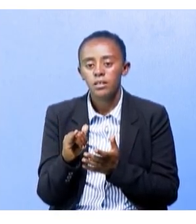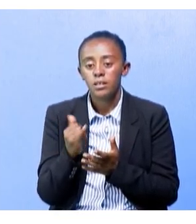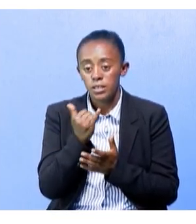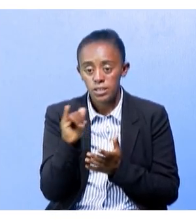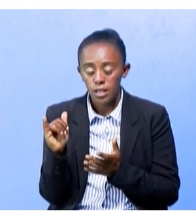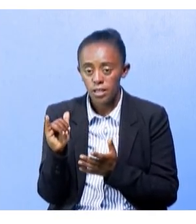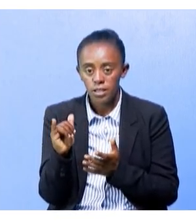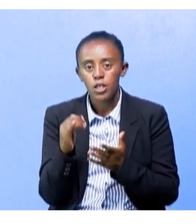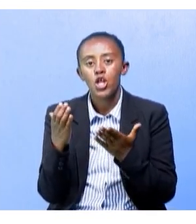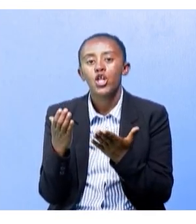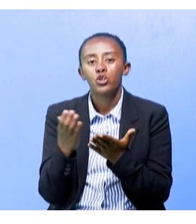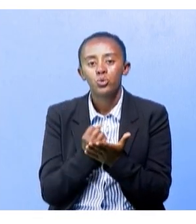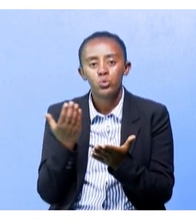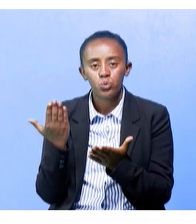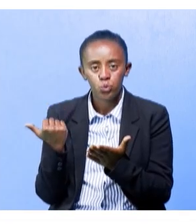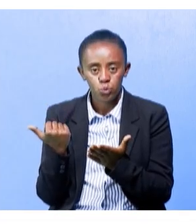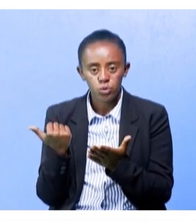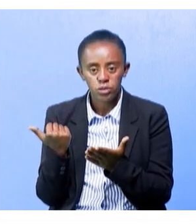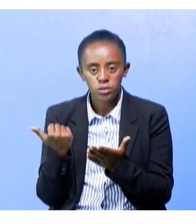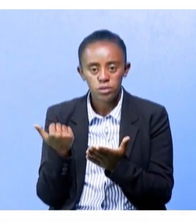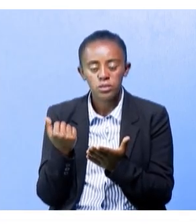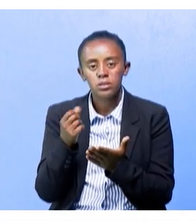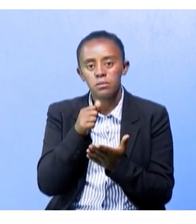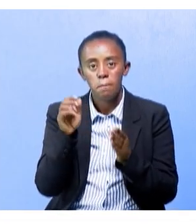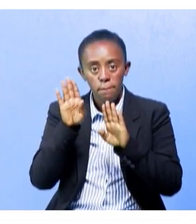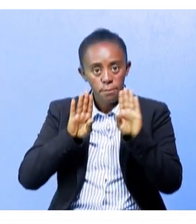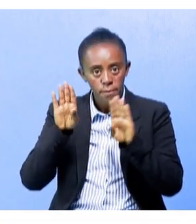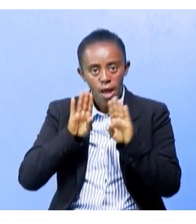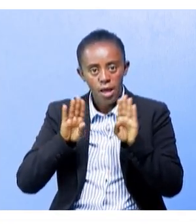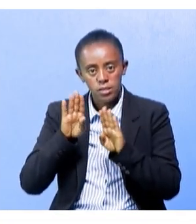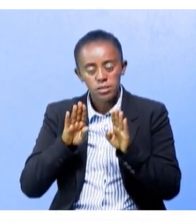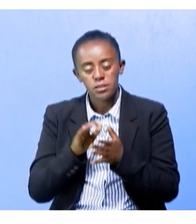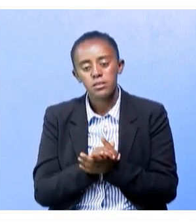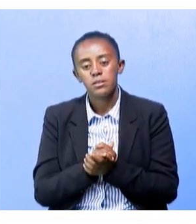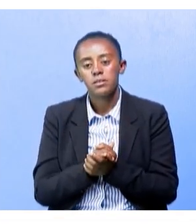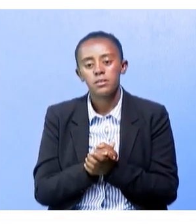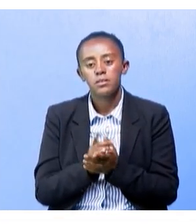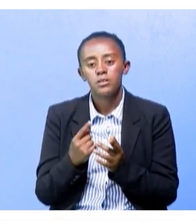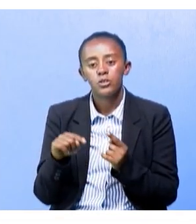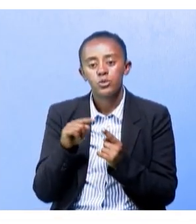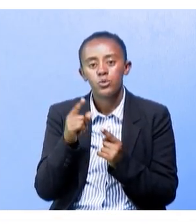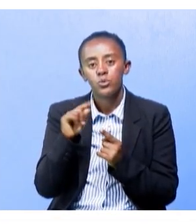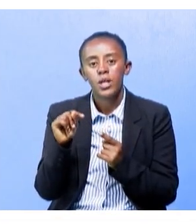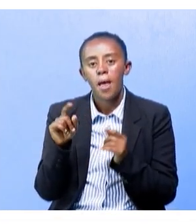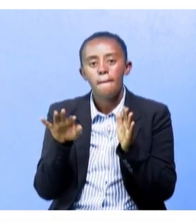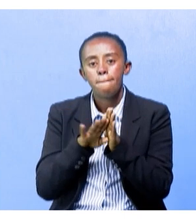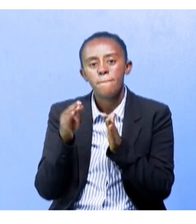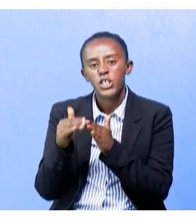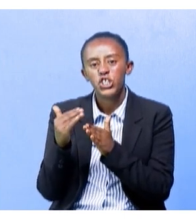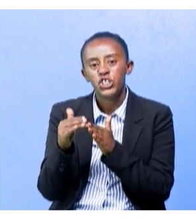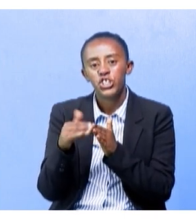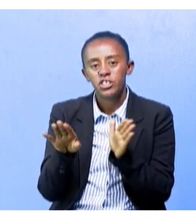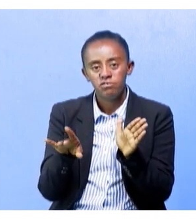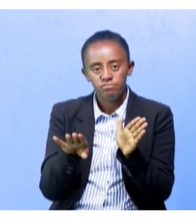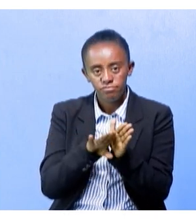They took a bus to the beach.